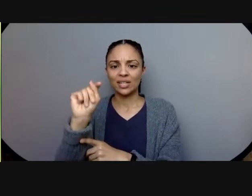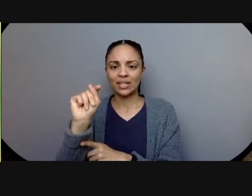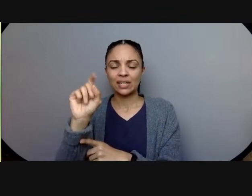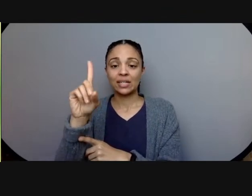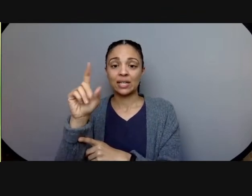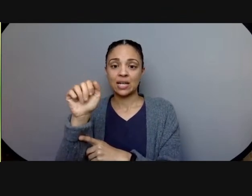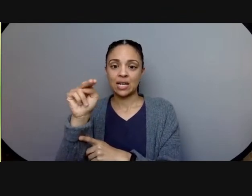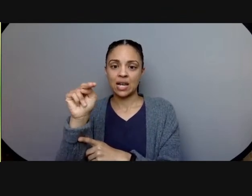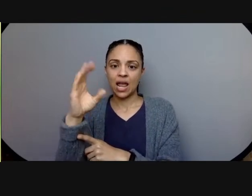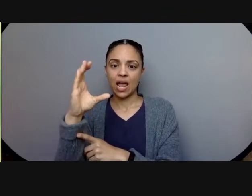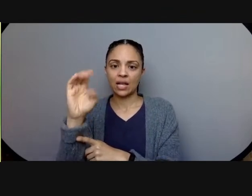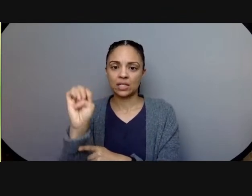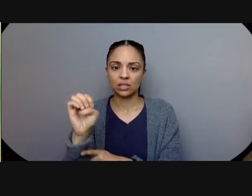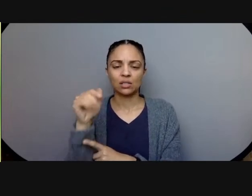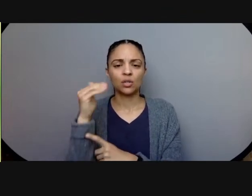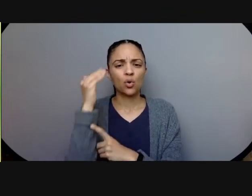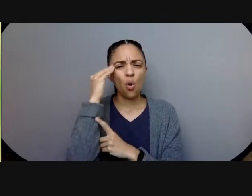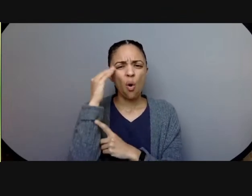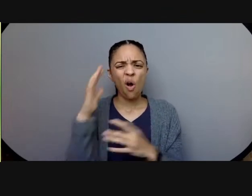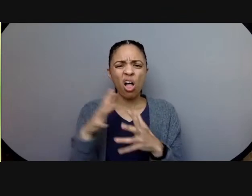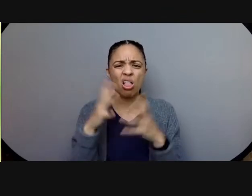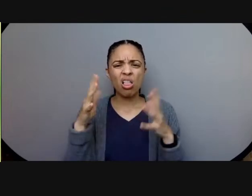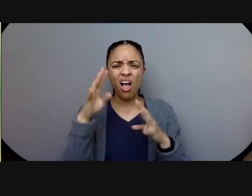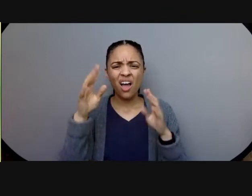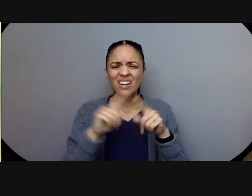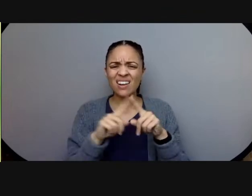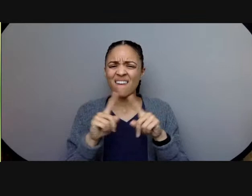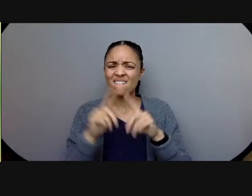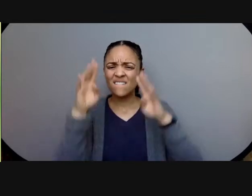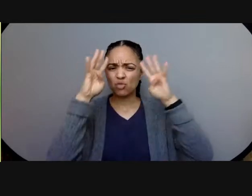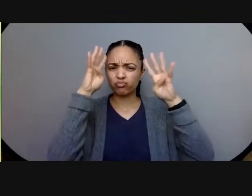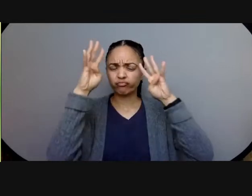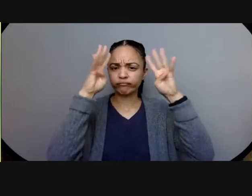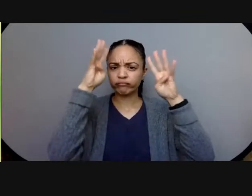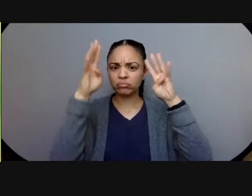that were coming out of our neighborhoods are now like on